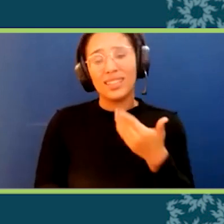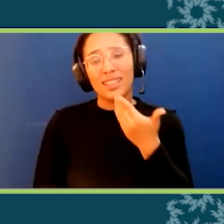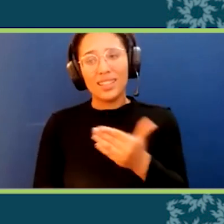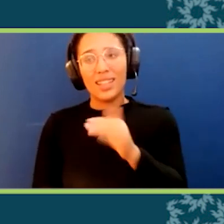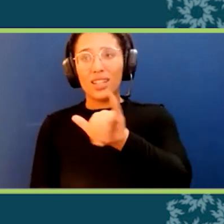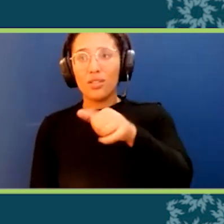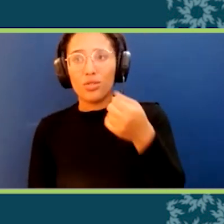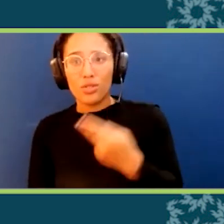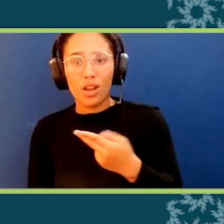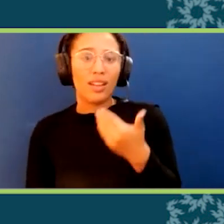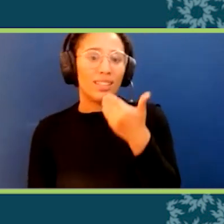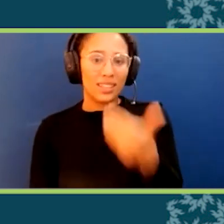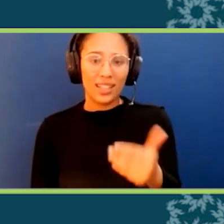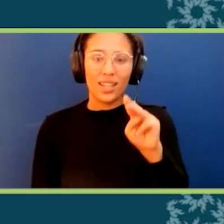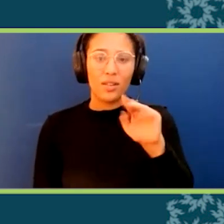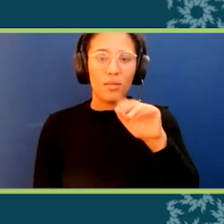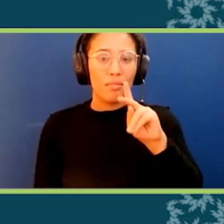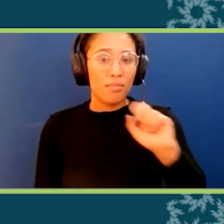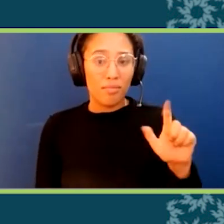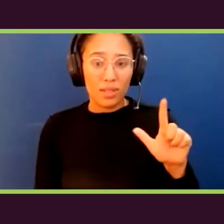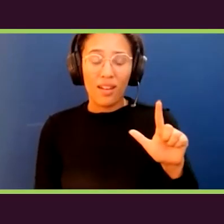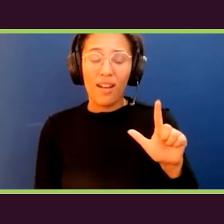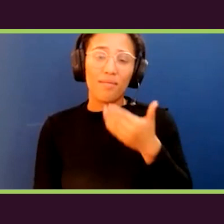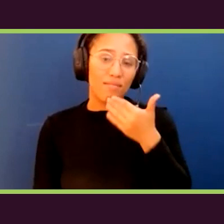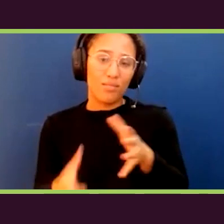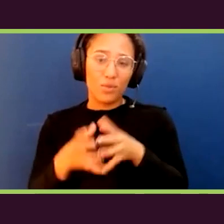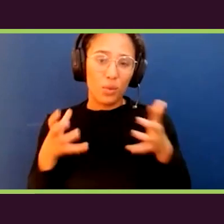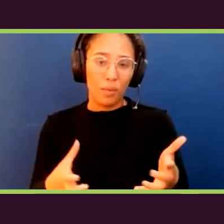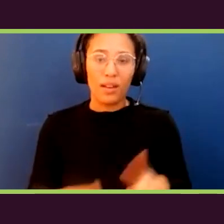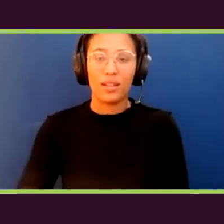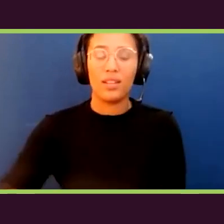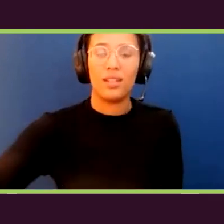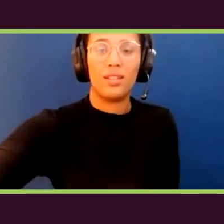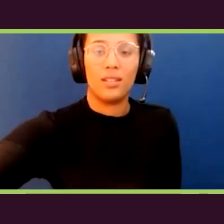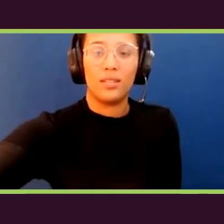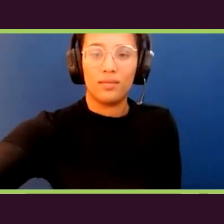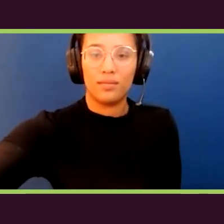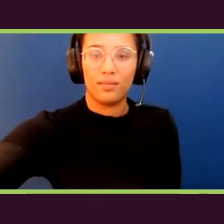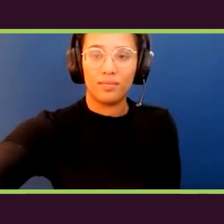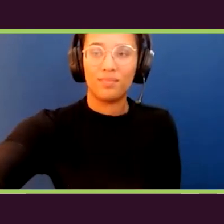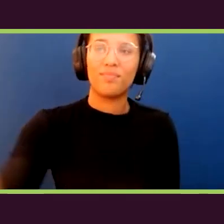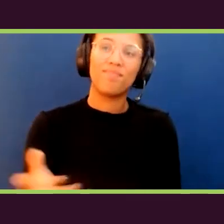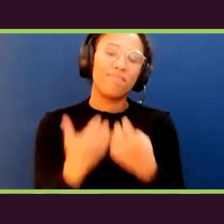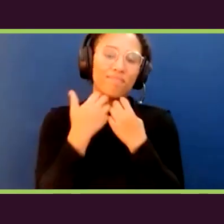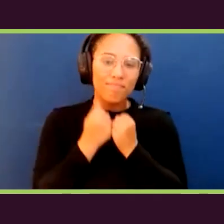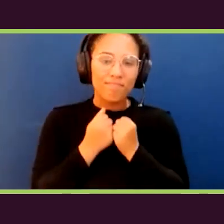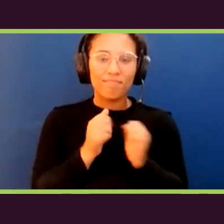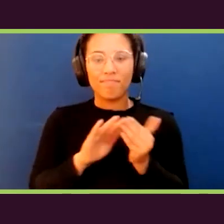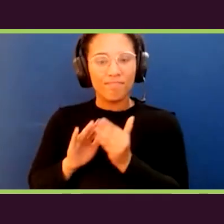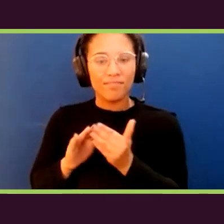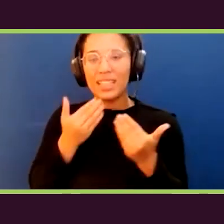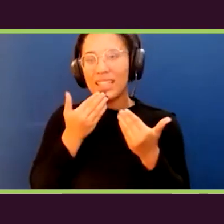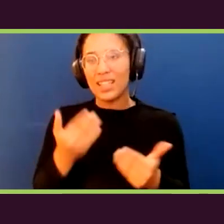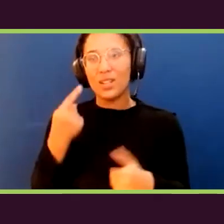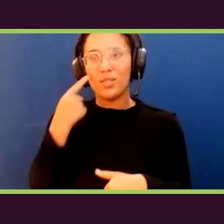Yeah, thank you so much. Thank you, Jess. Dear community, thank you for this time together. Thank you